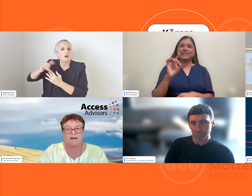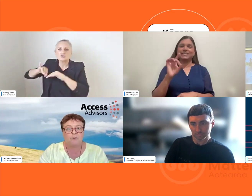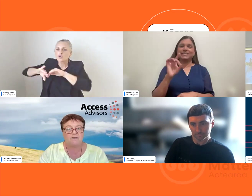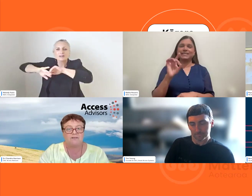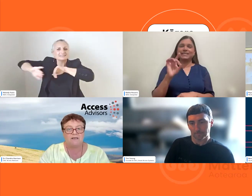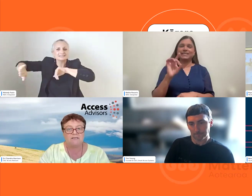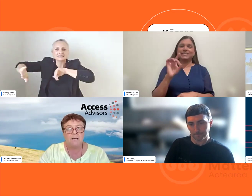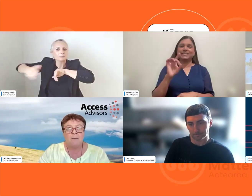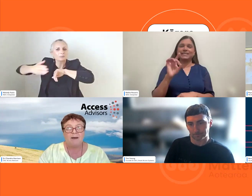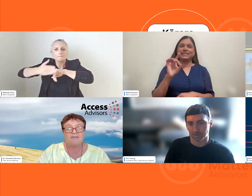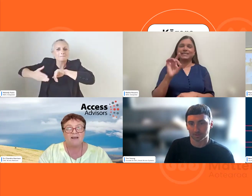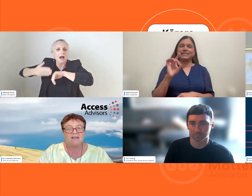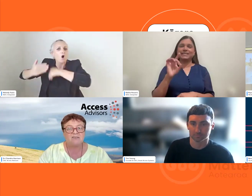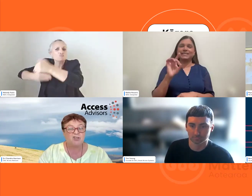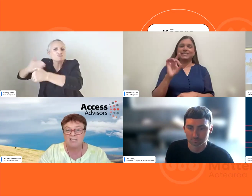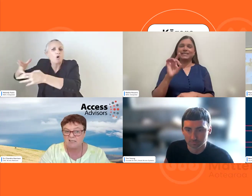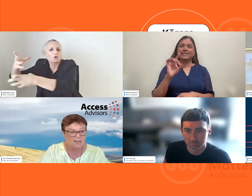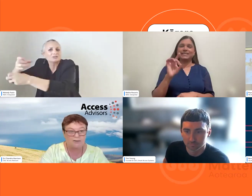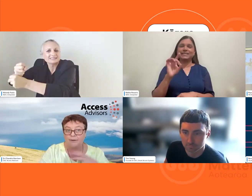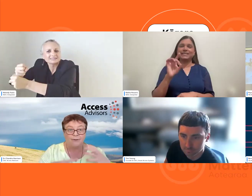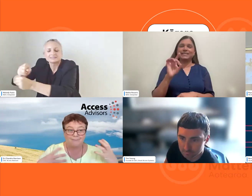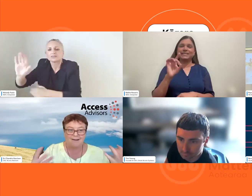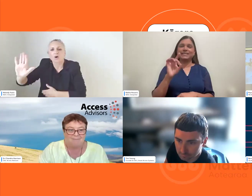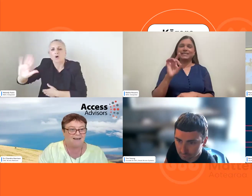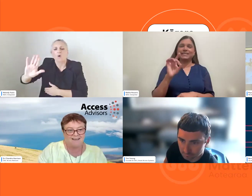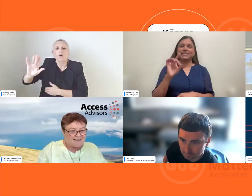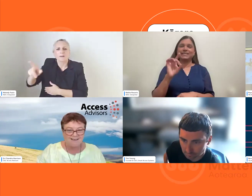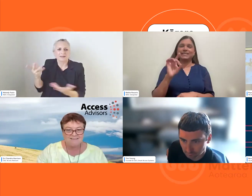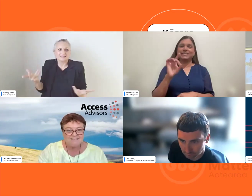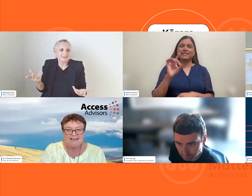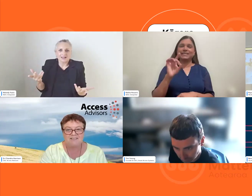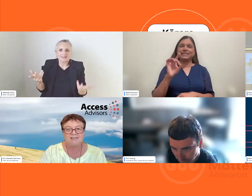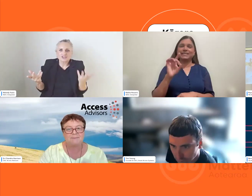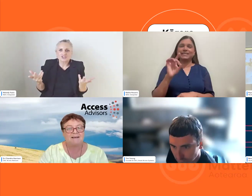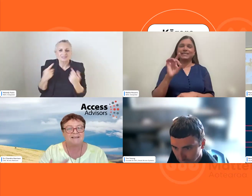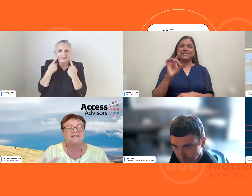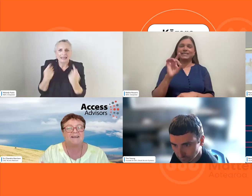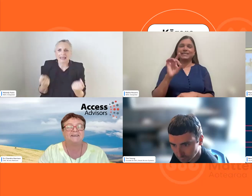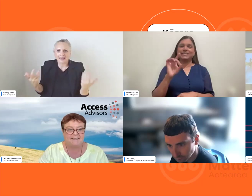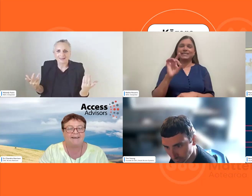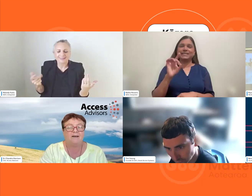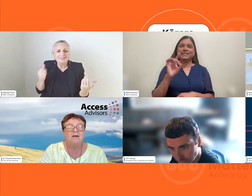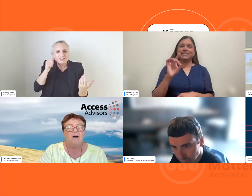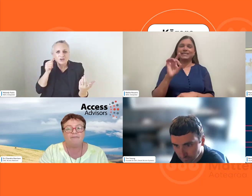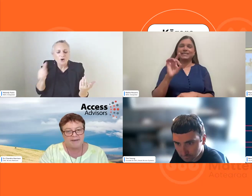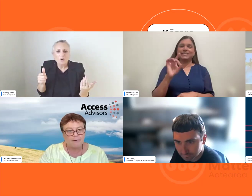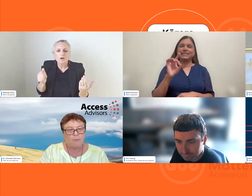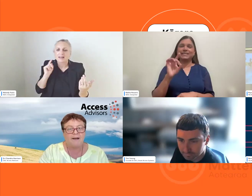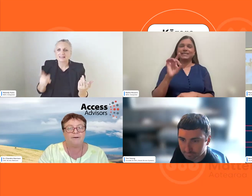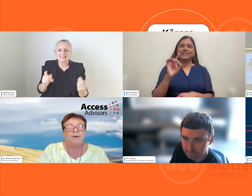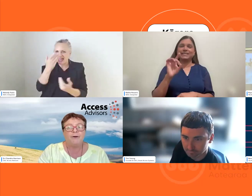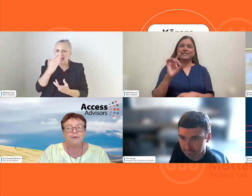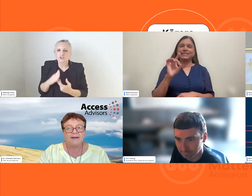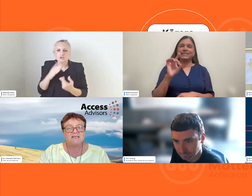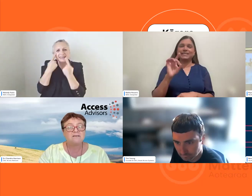a design process, but that it is just, manakitanga. It's just basically taking care of